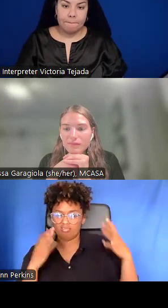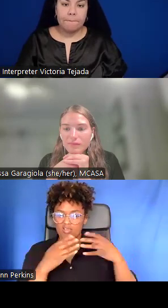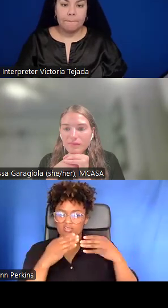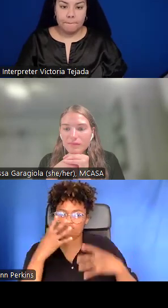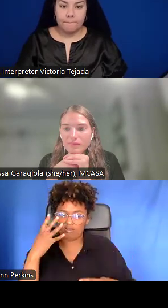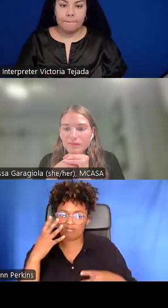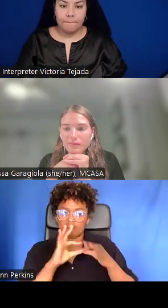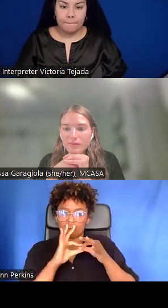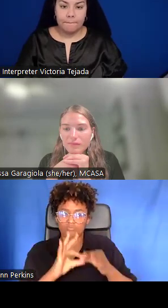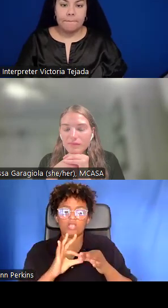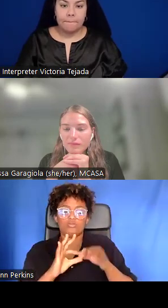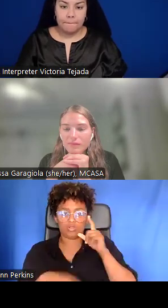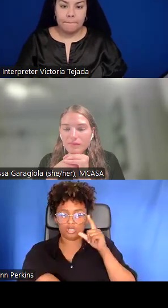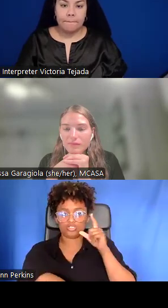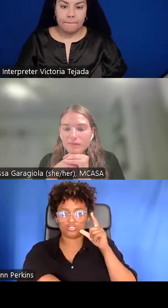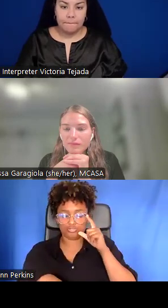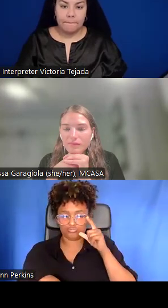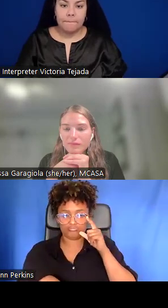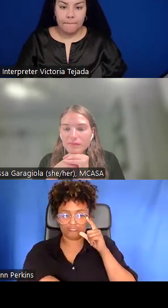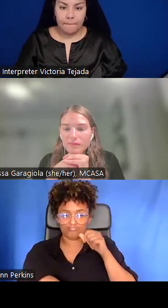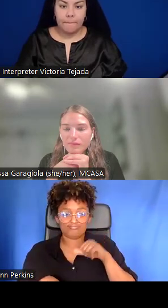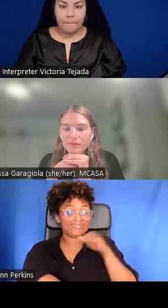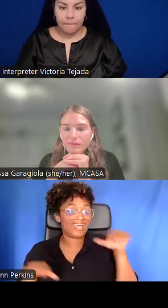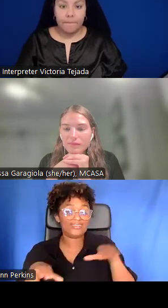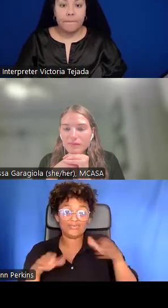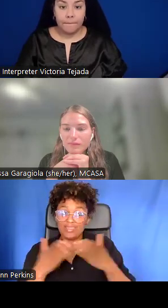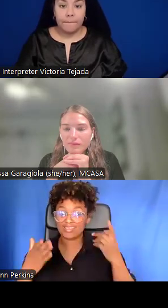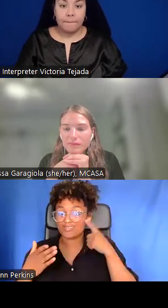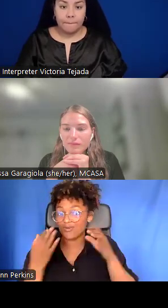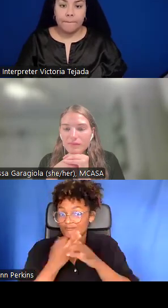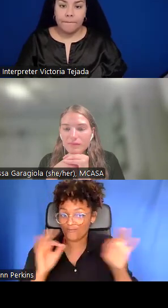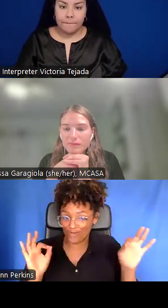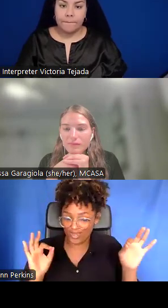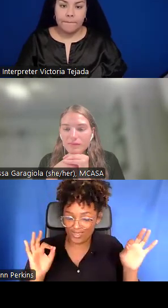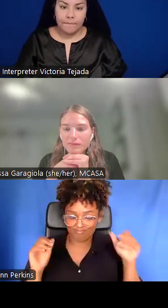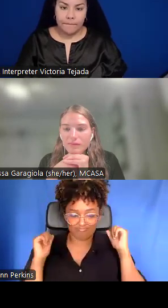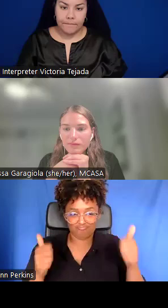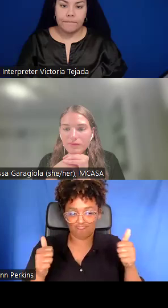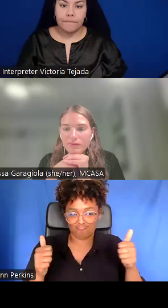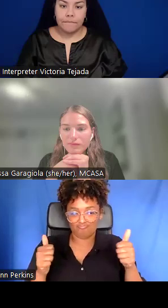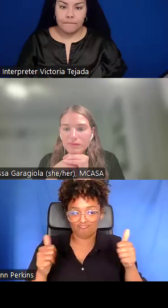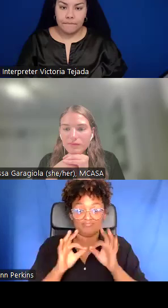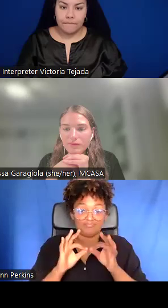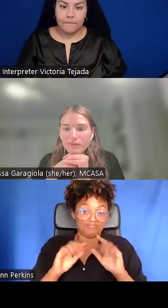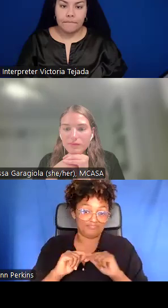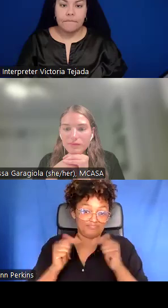lunch. Not doing things for free. So absolutely. So if you are